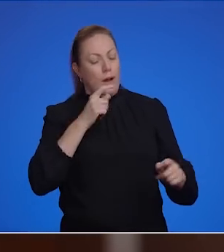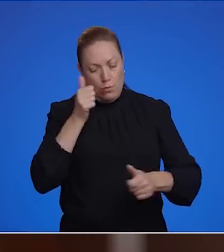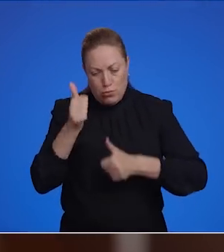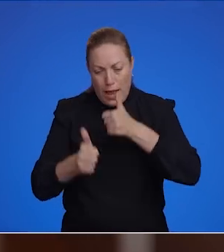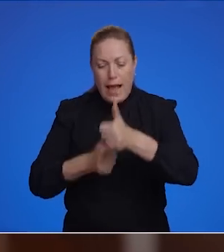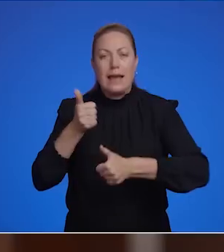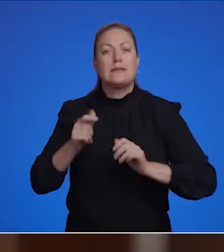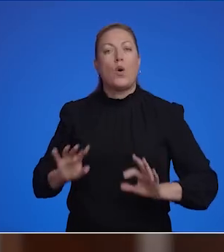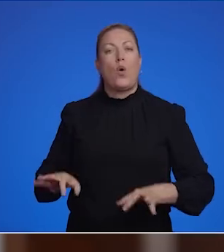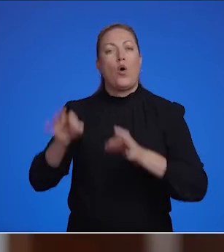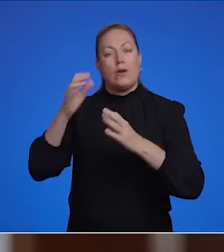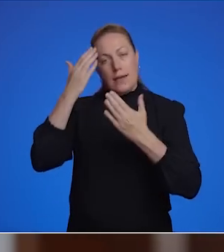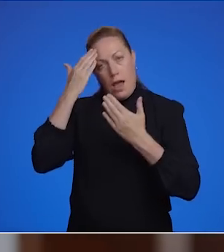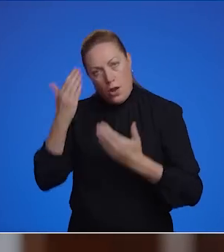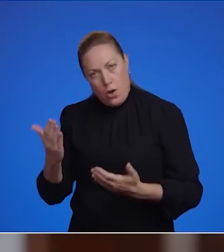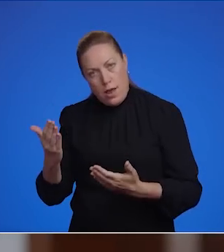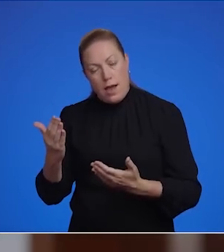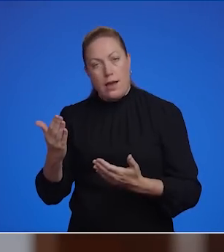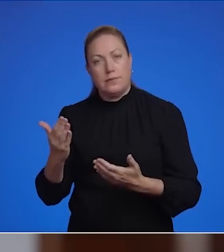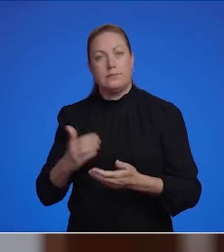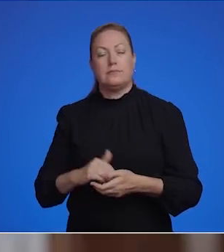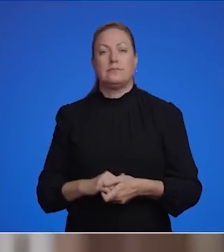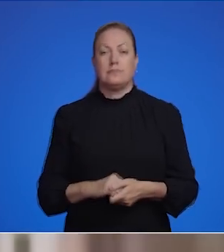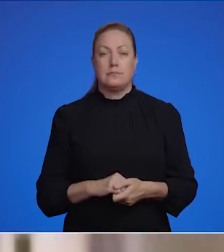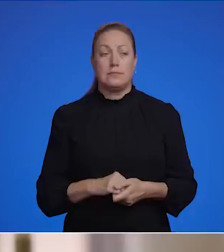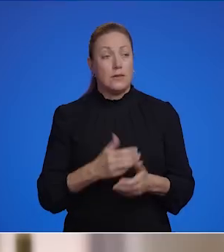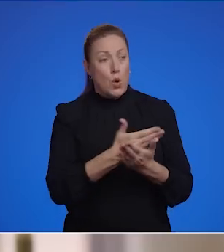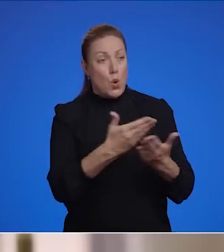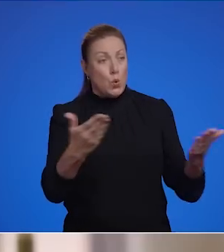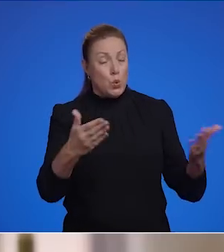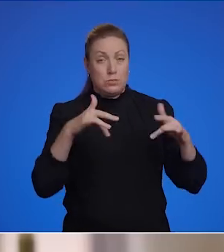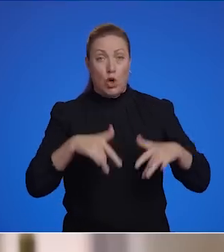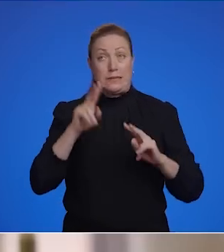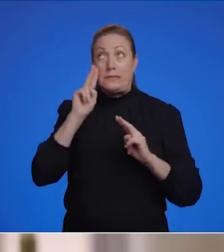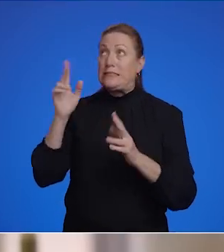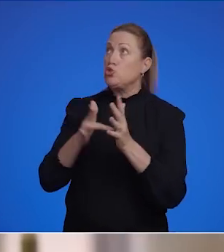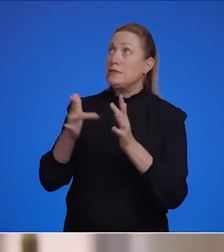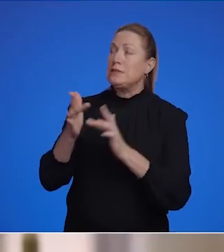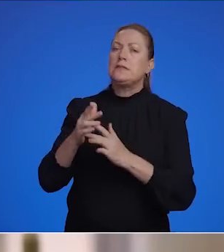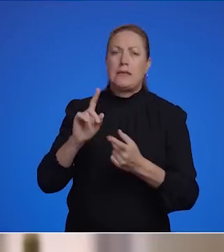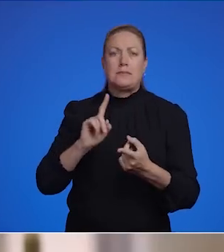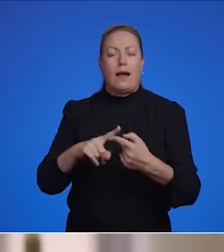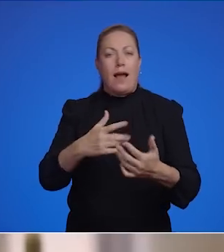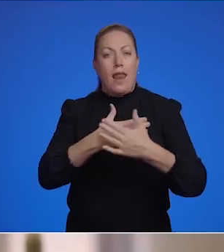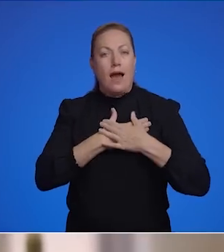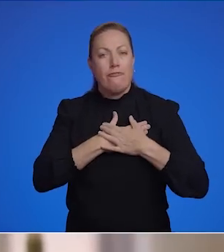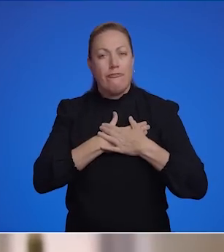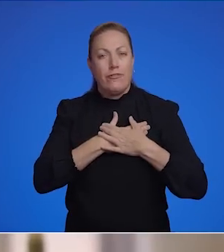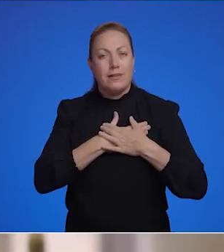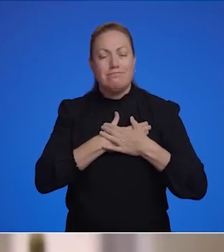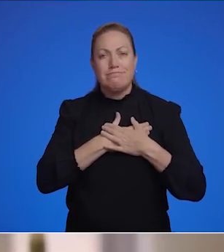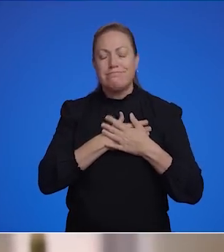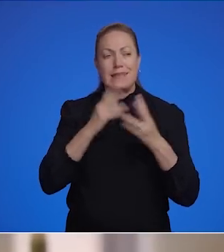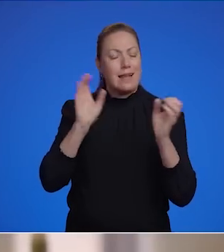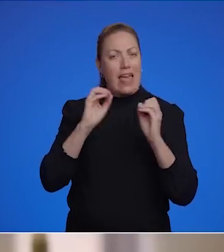You did not see him, yet you love him. And still without seeing him, you are already filled with